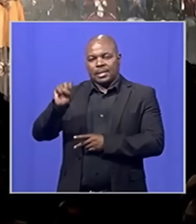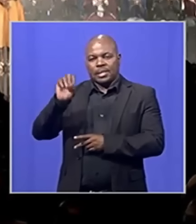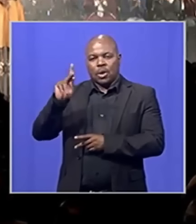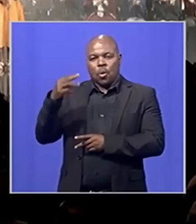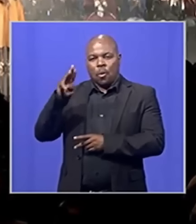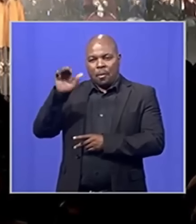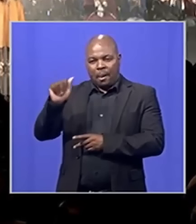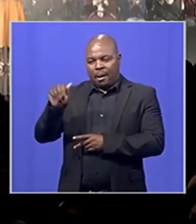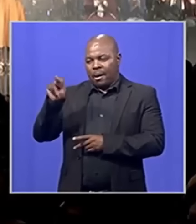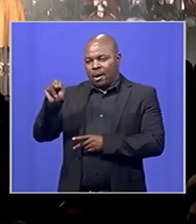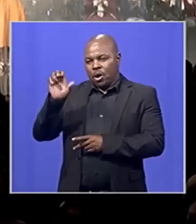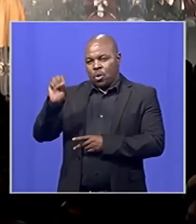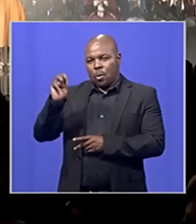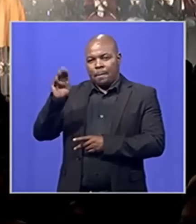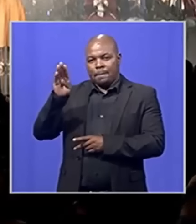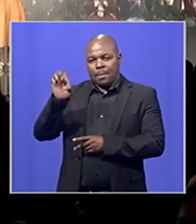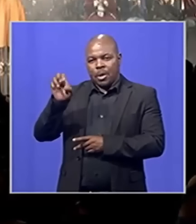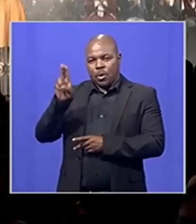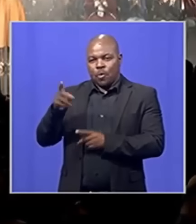the Eastern Cape.